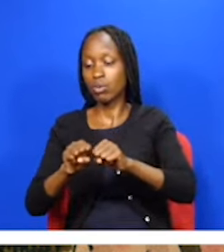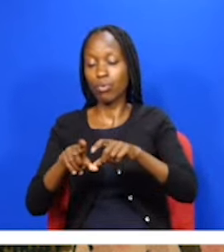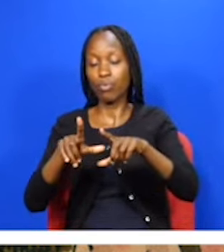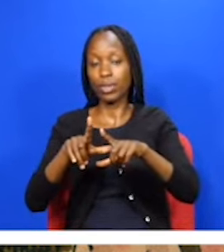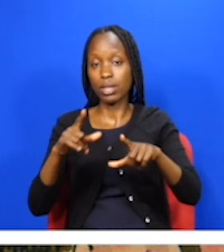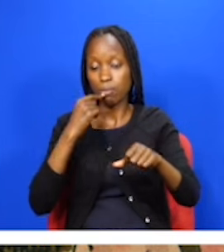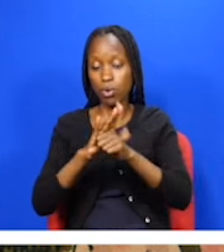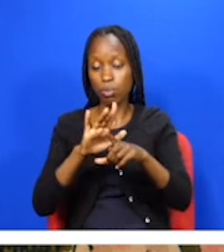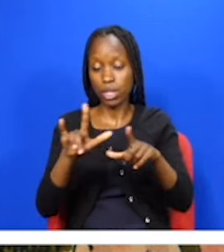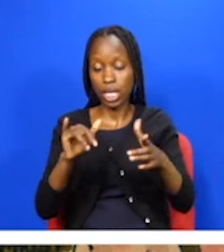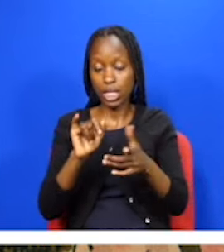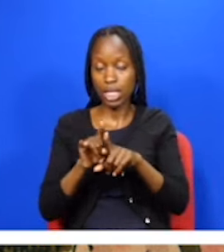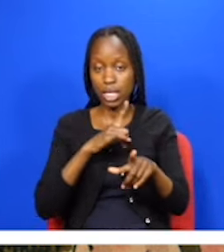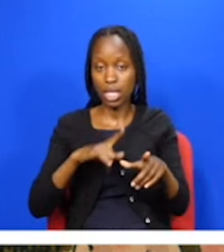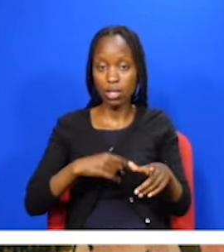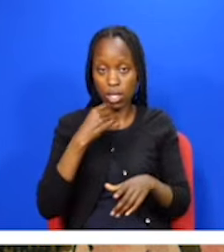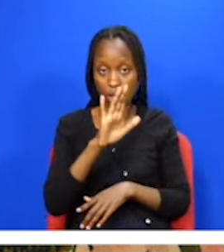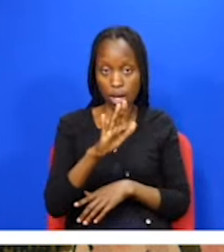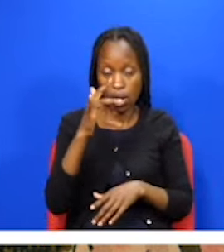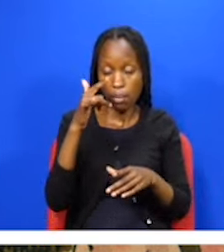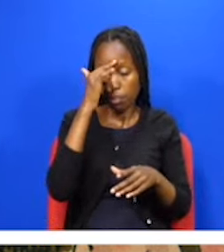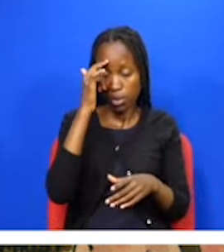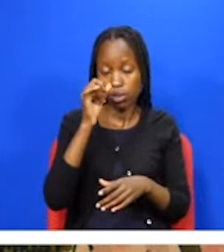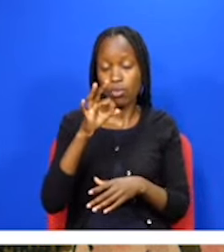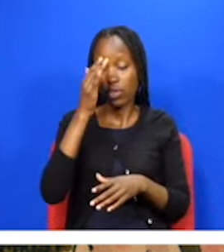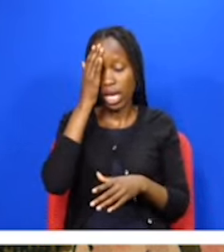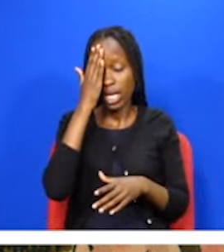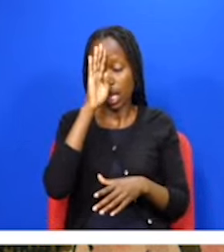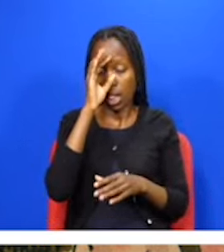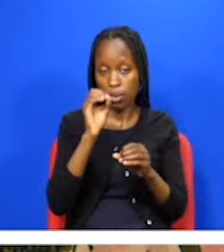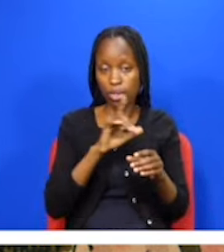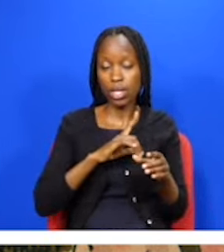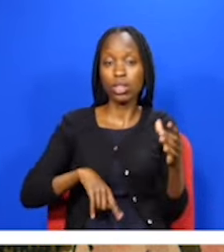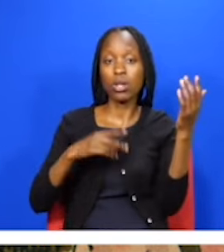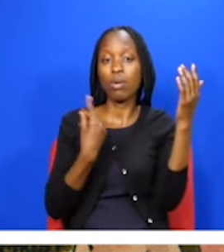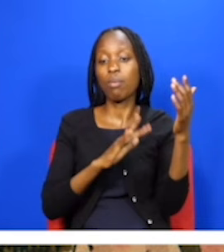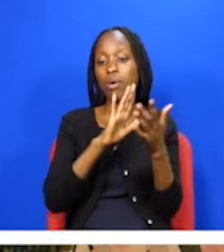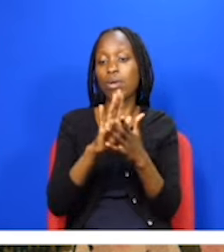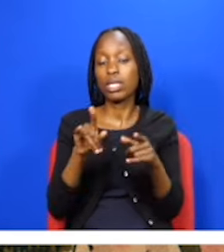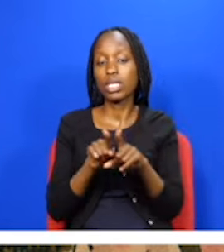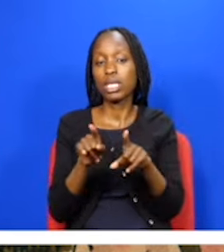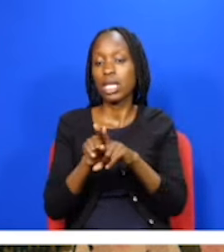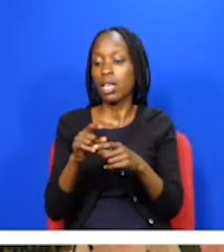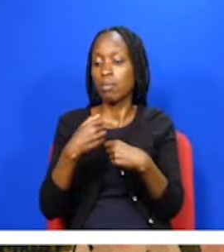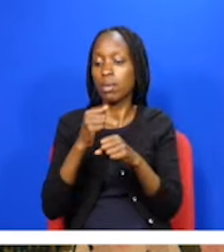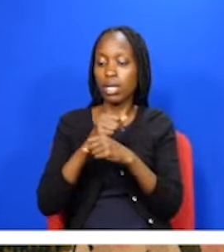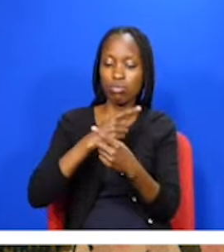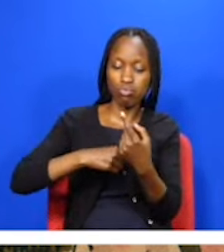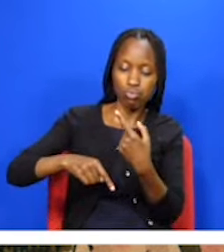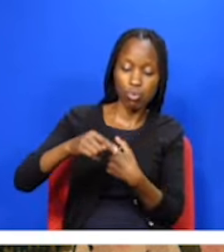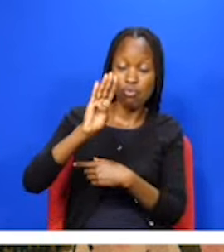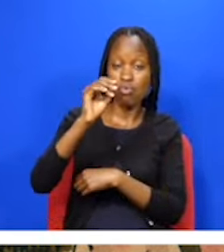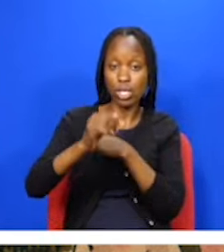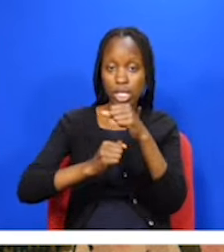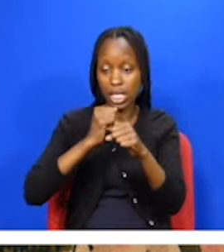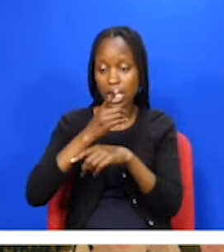God had wanted. Because of their unbelief, God punished them, making them to wander in the desert for 40 years. This